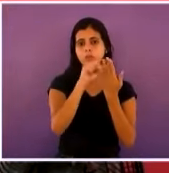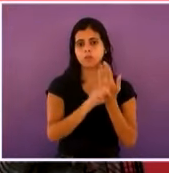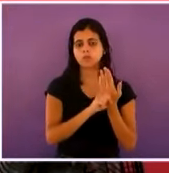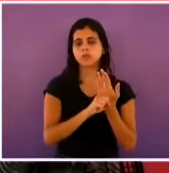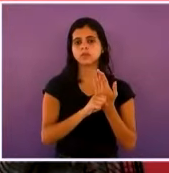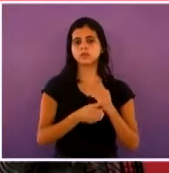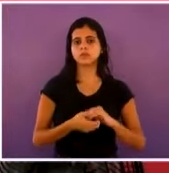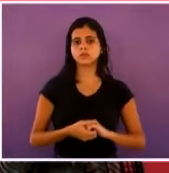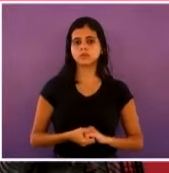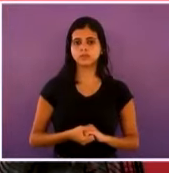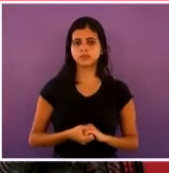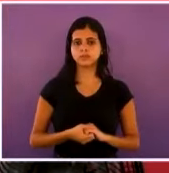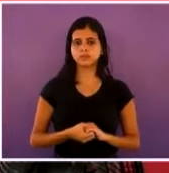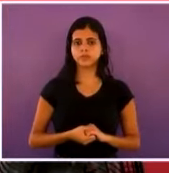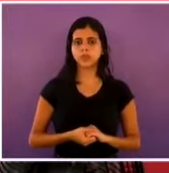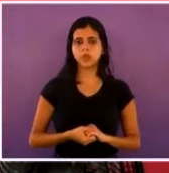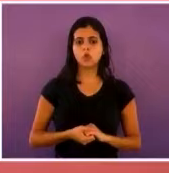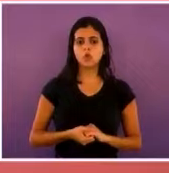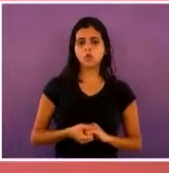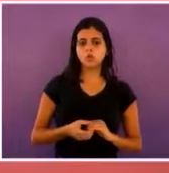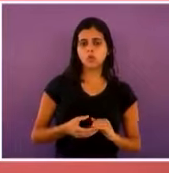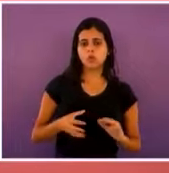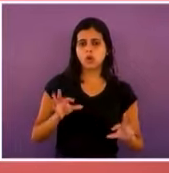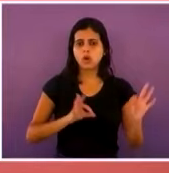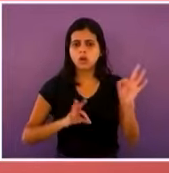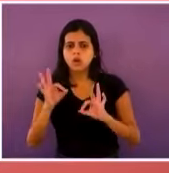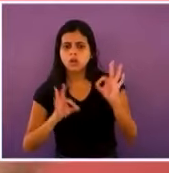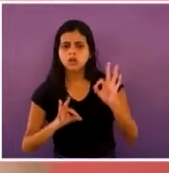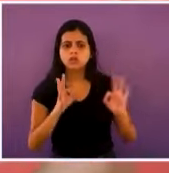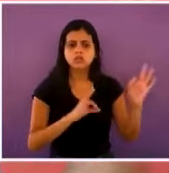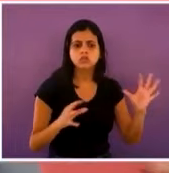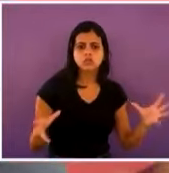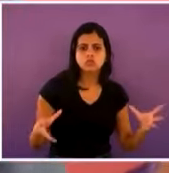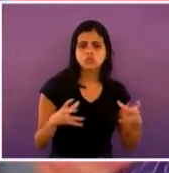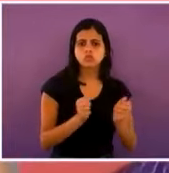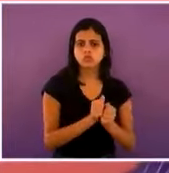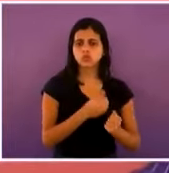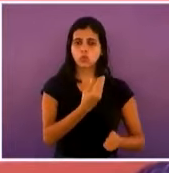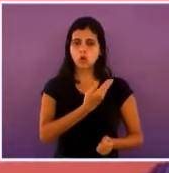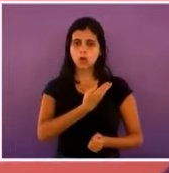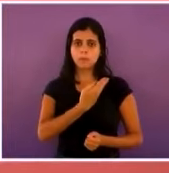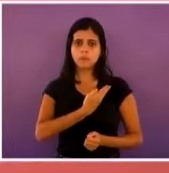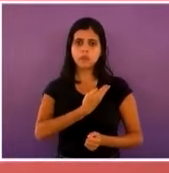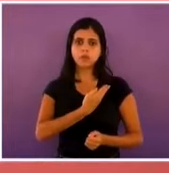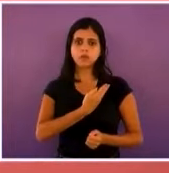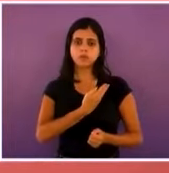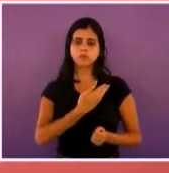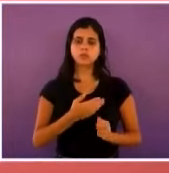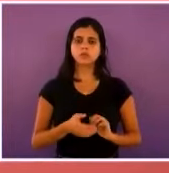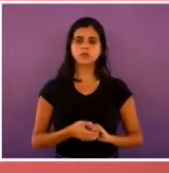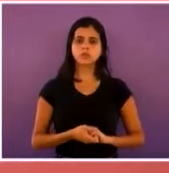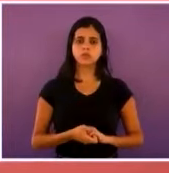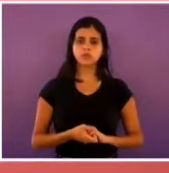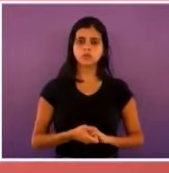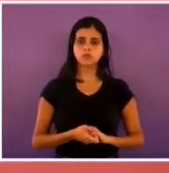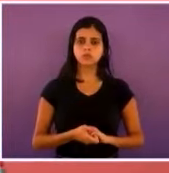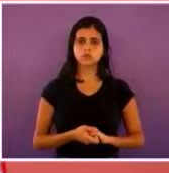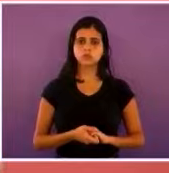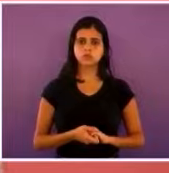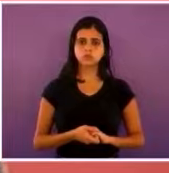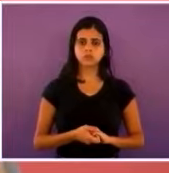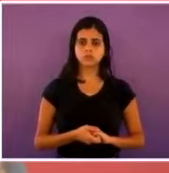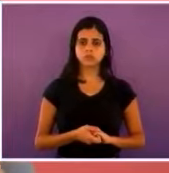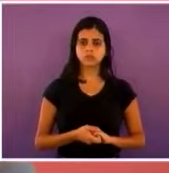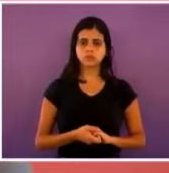a group of friends. Ele reuniu ao seu redor um grupo de amigos, and he said to them, "We must do something to